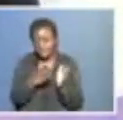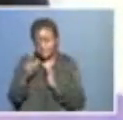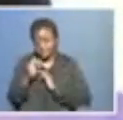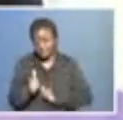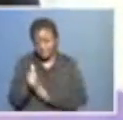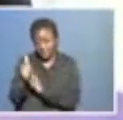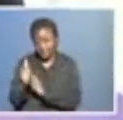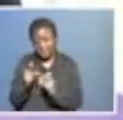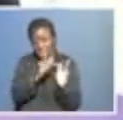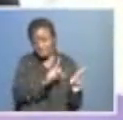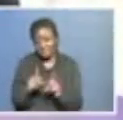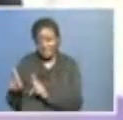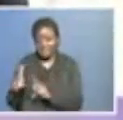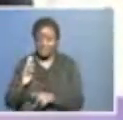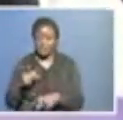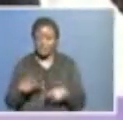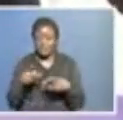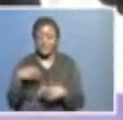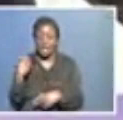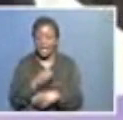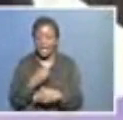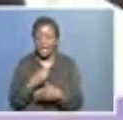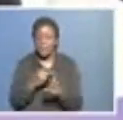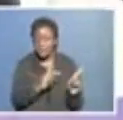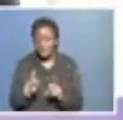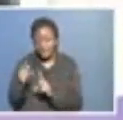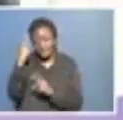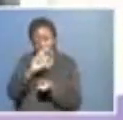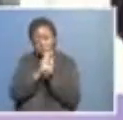It's all contained in our blueprint for change. And if you look at that, those are the things we are following.